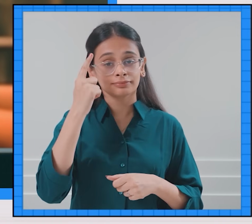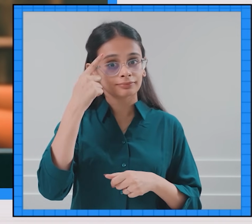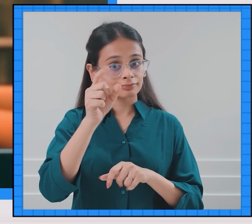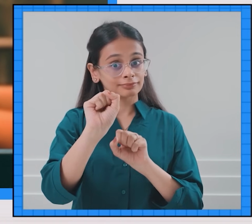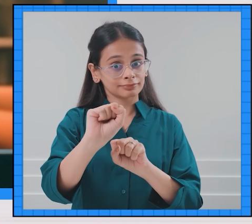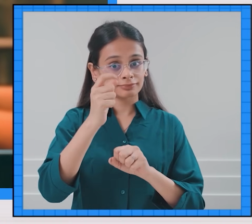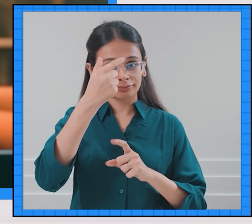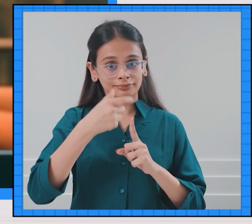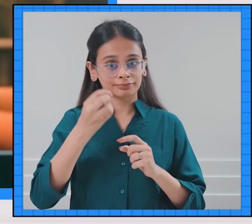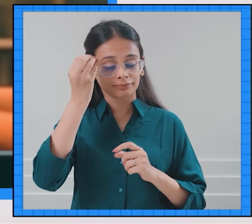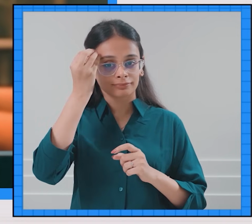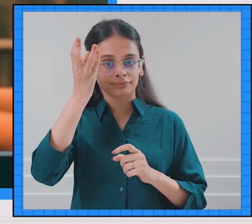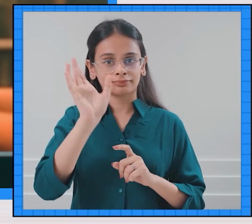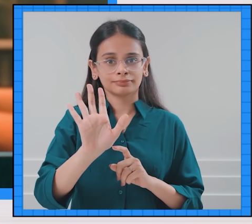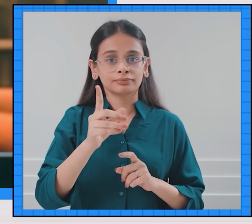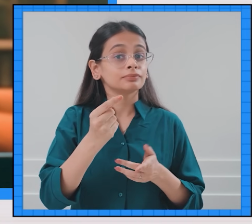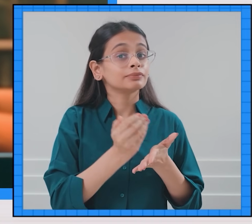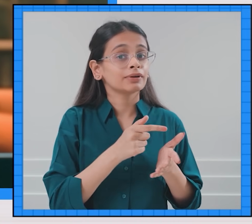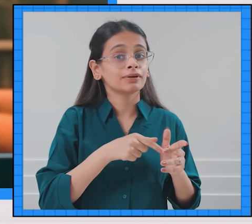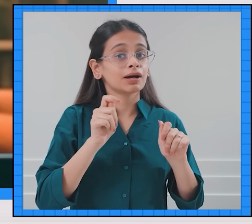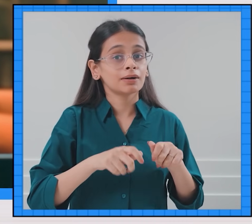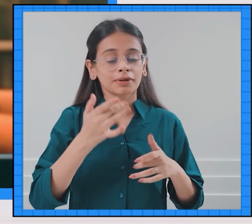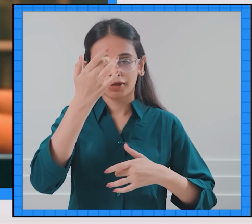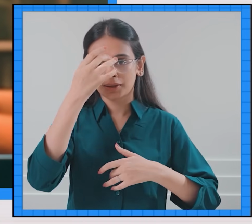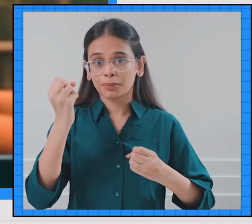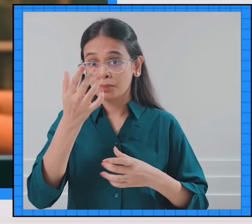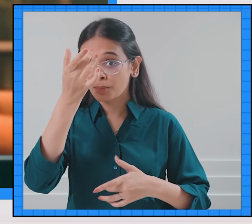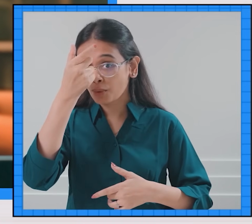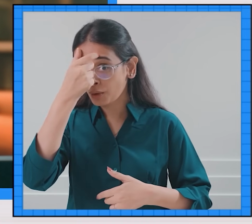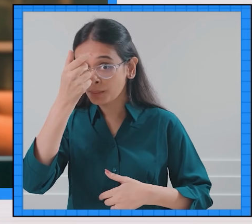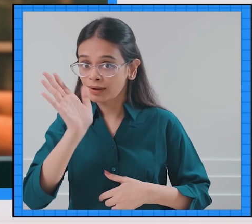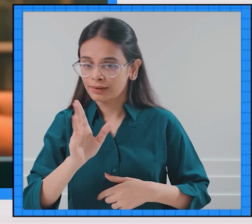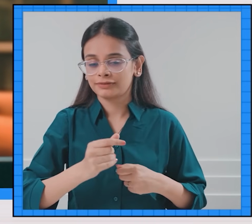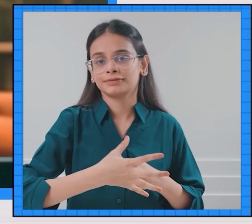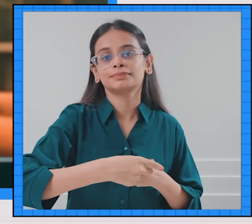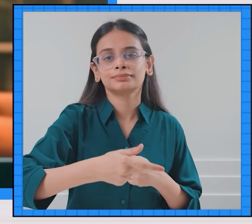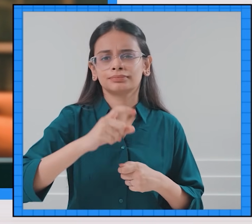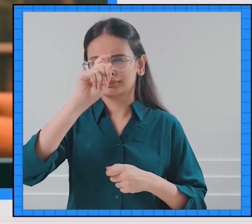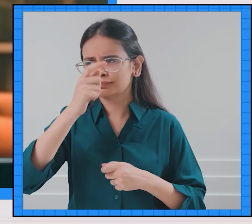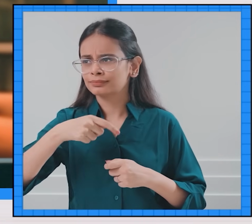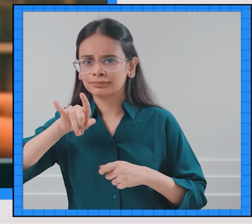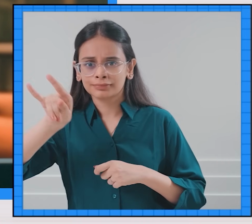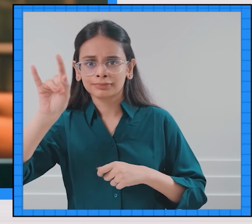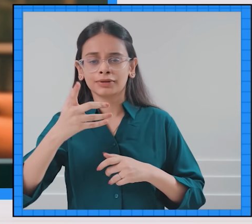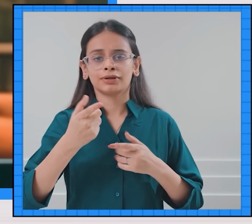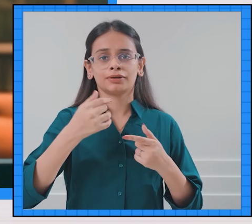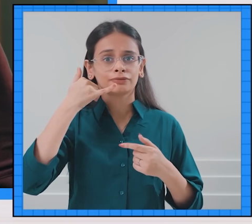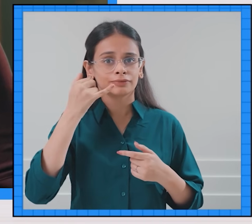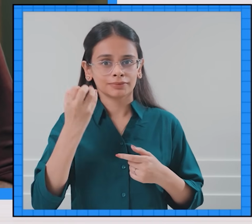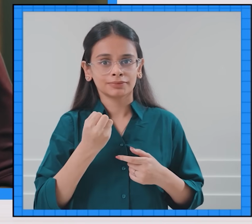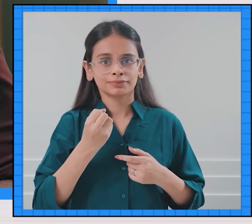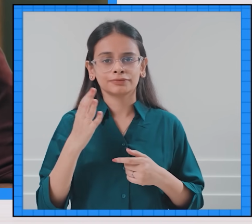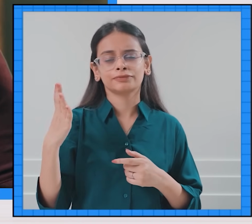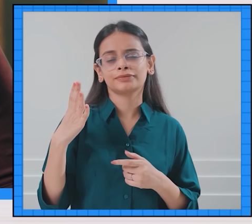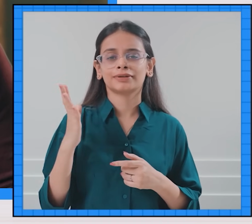to be completely aware of the reason why you've built this in the first place. Going on a European holiday is not an emergency situation.